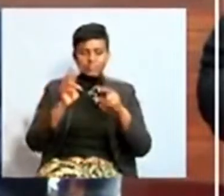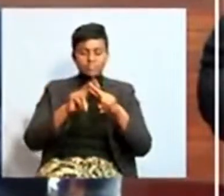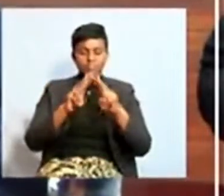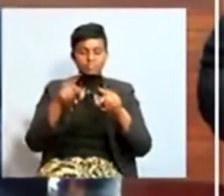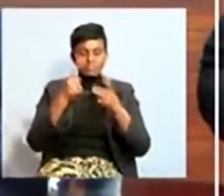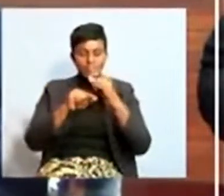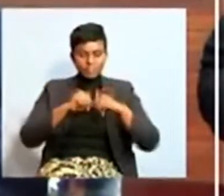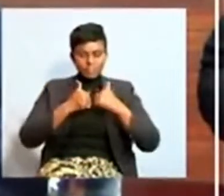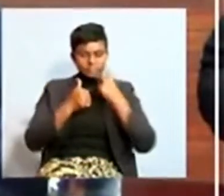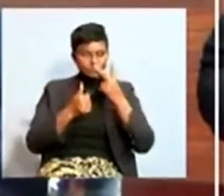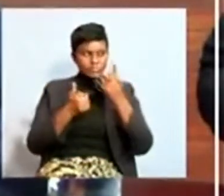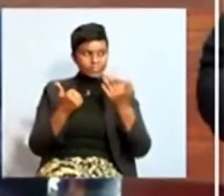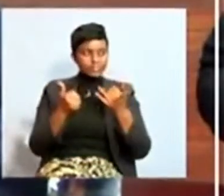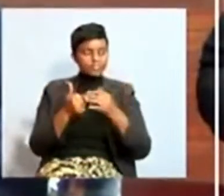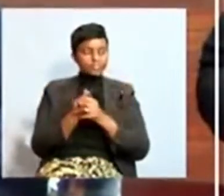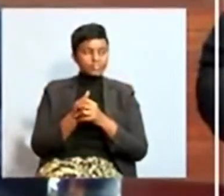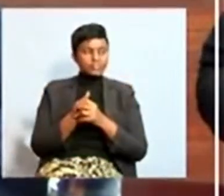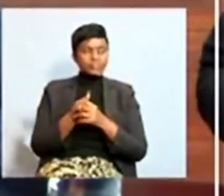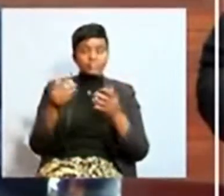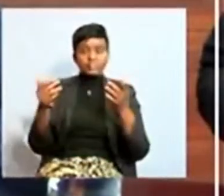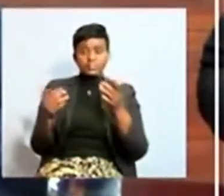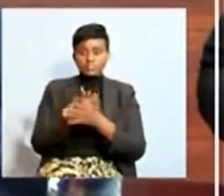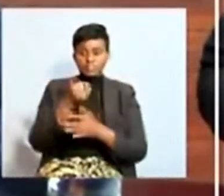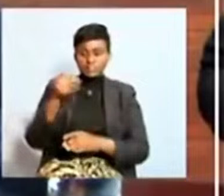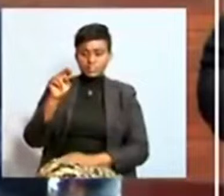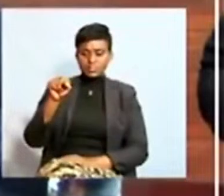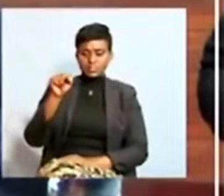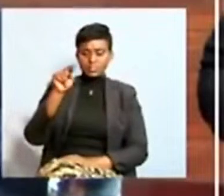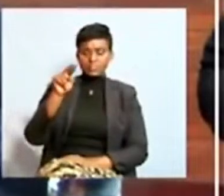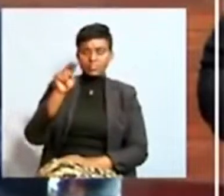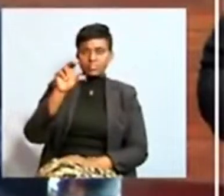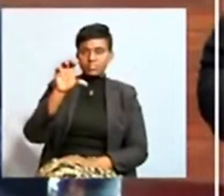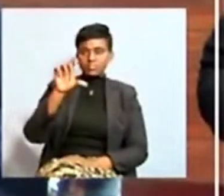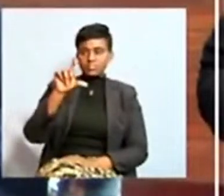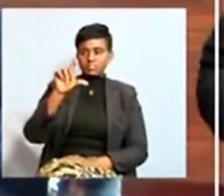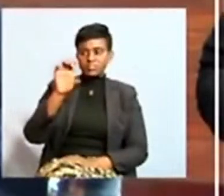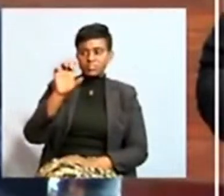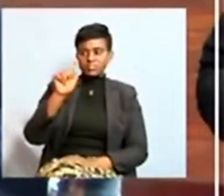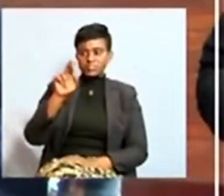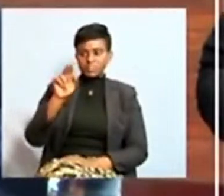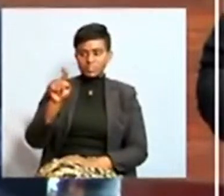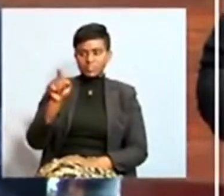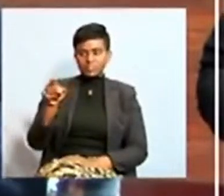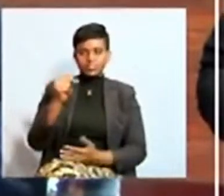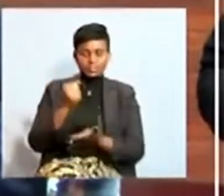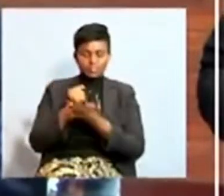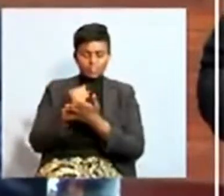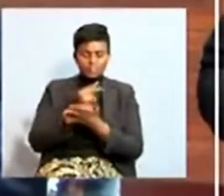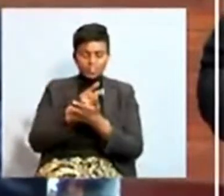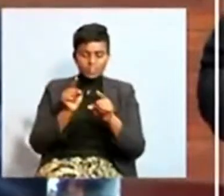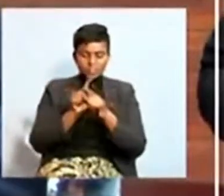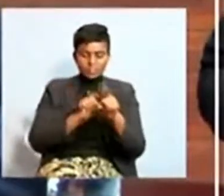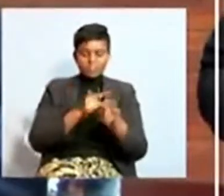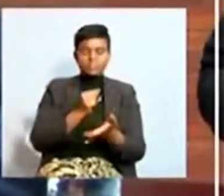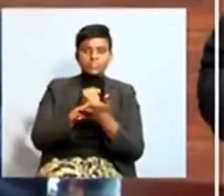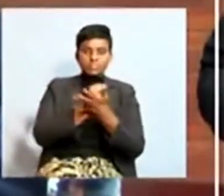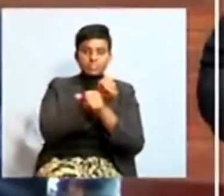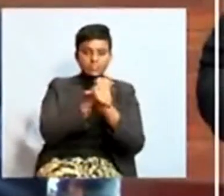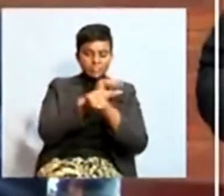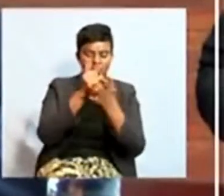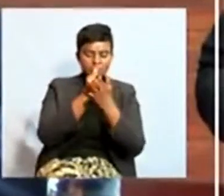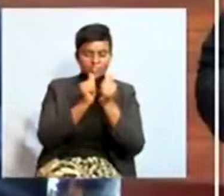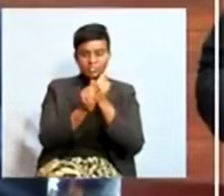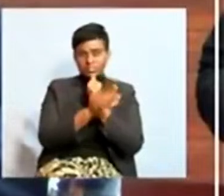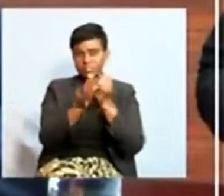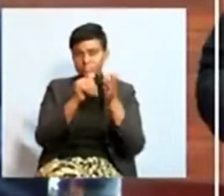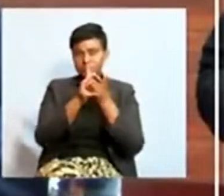what we're looking at is that nuclear energy is one of those things that helps us meet some of those energy requirements